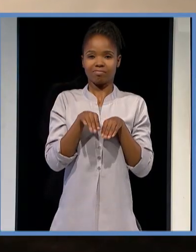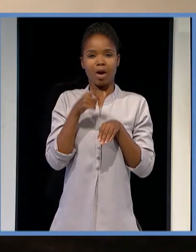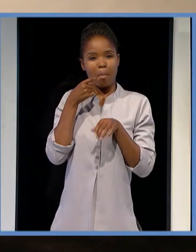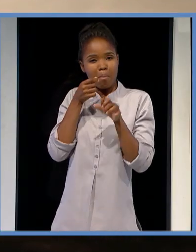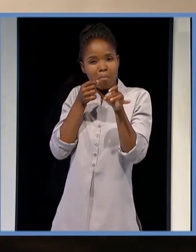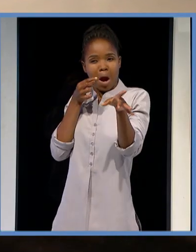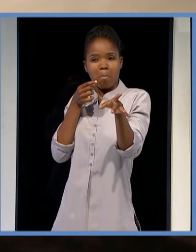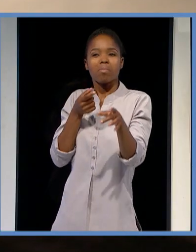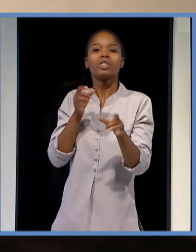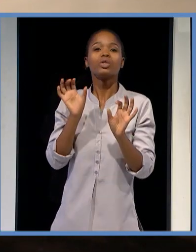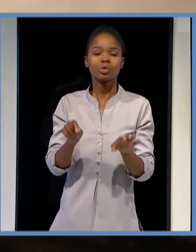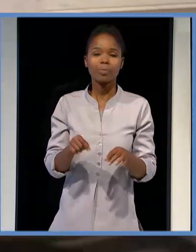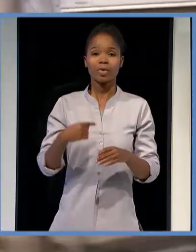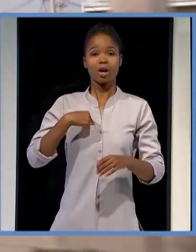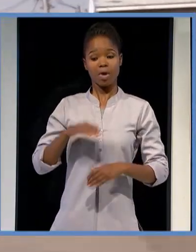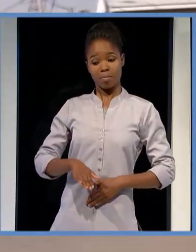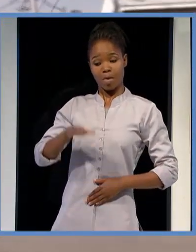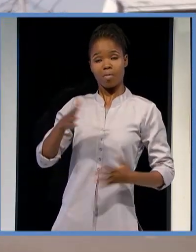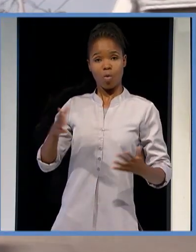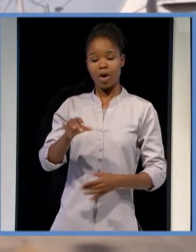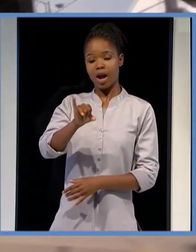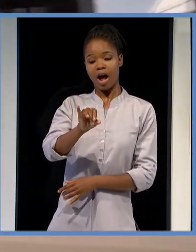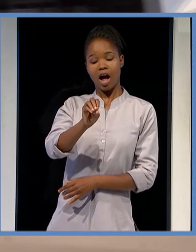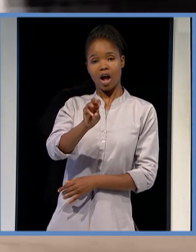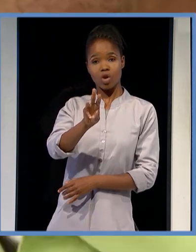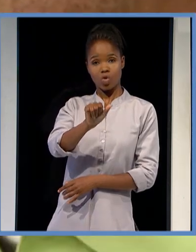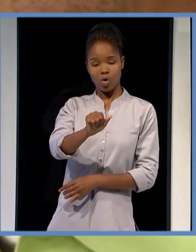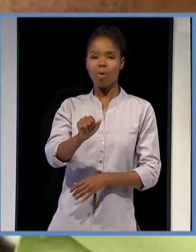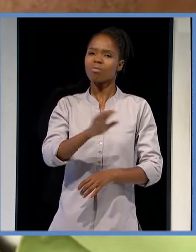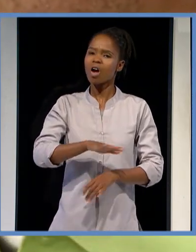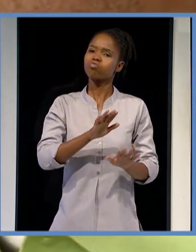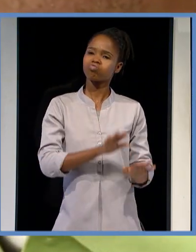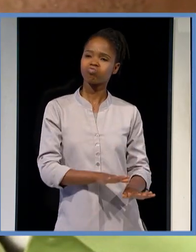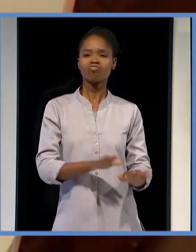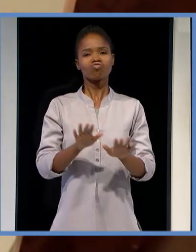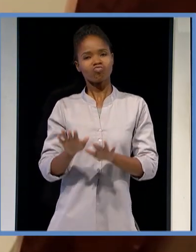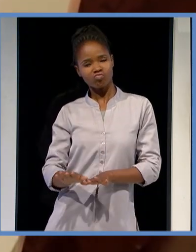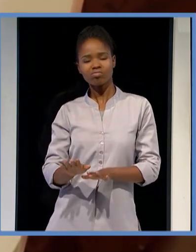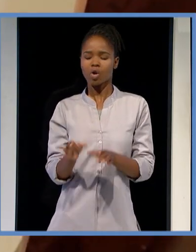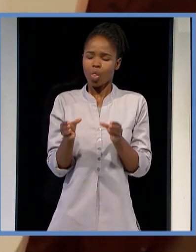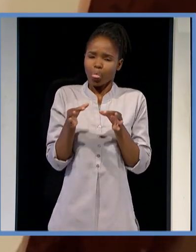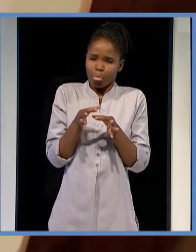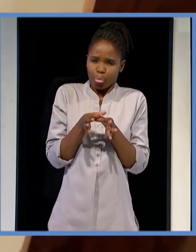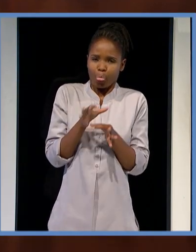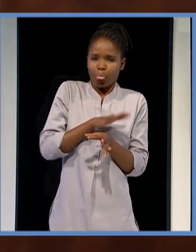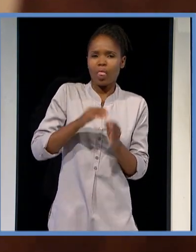Life in Fairfield, Iowa, for the most part, is really relaxing. It's just your average small town.